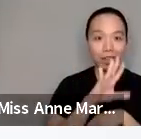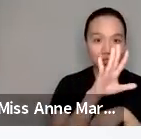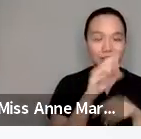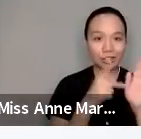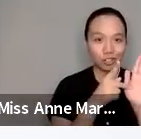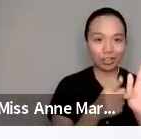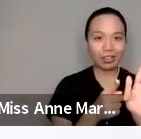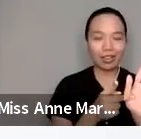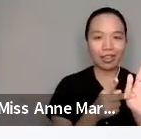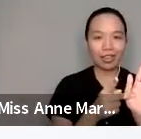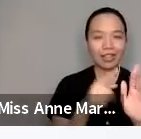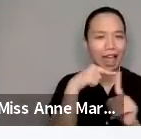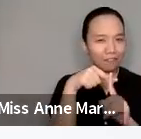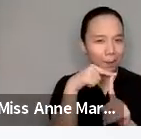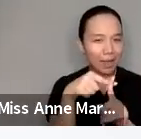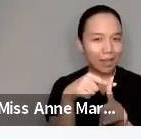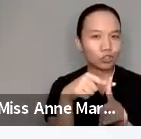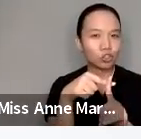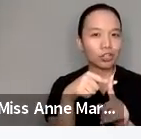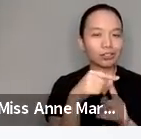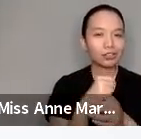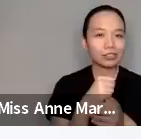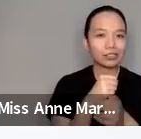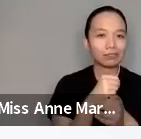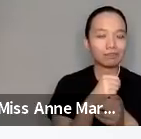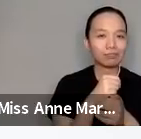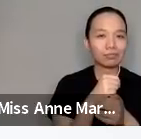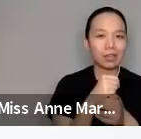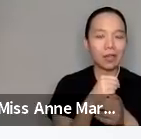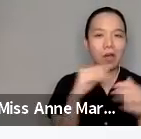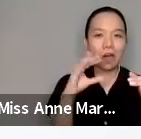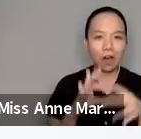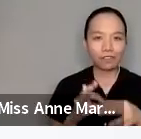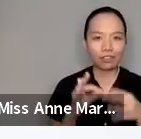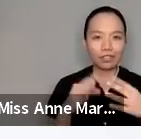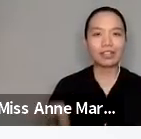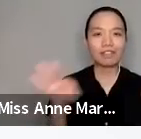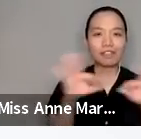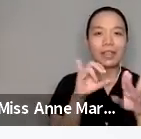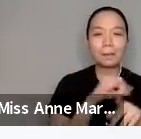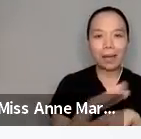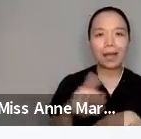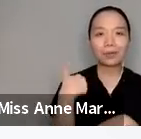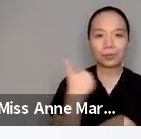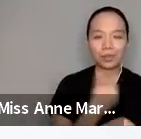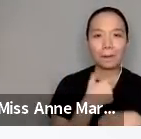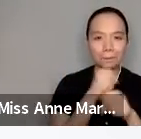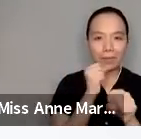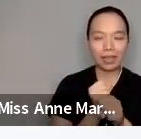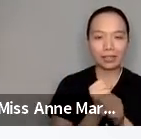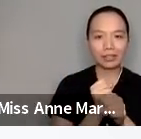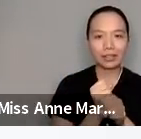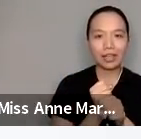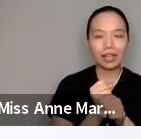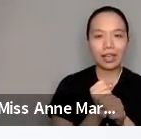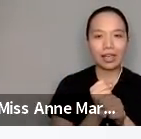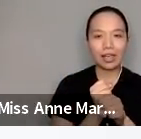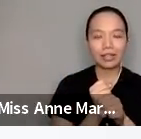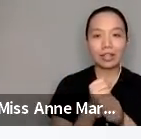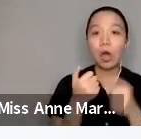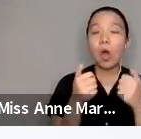an affirmation of the significant impact we have made in their formation as